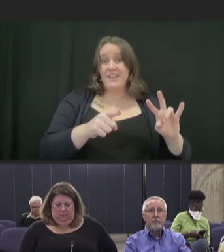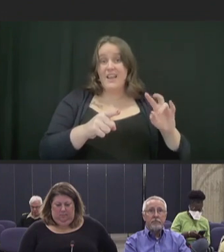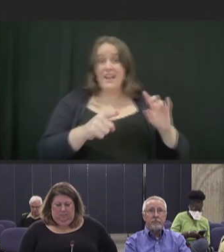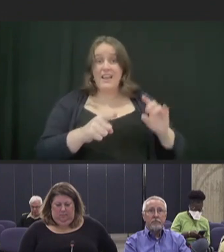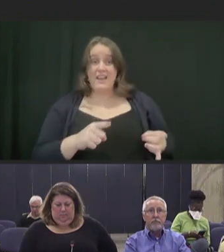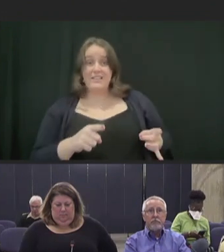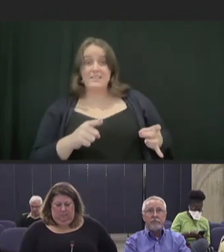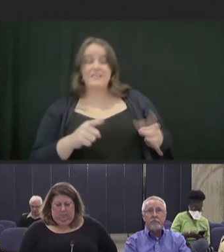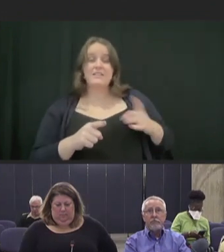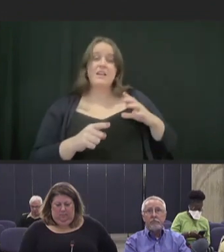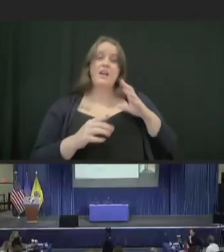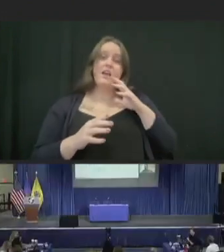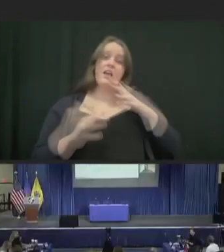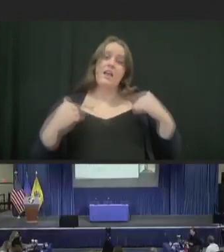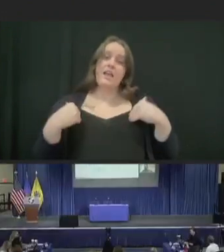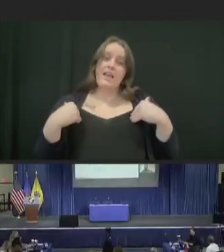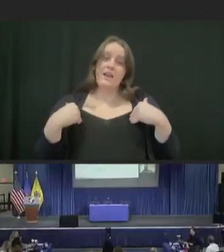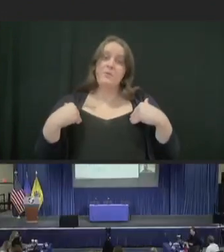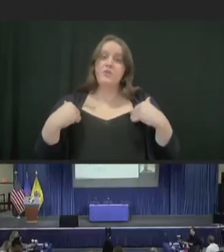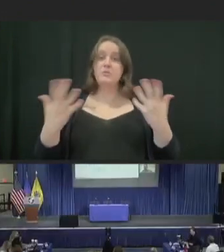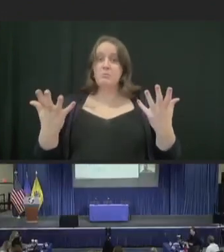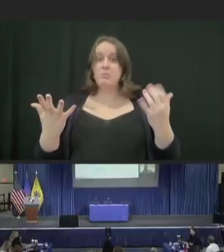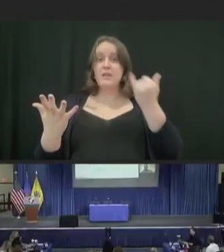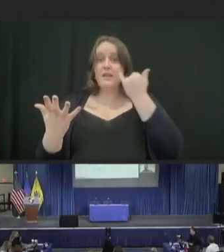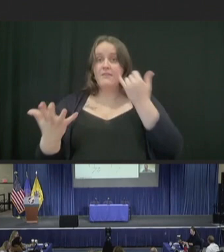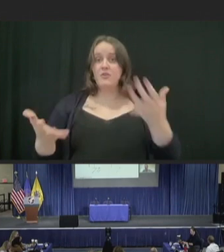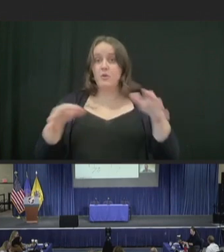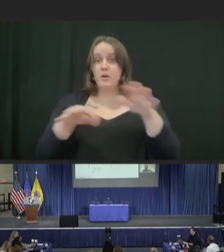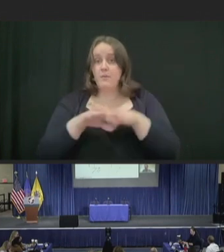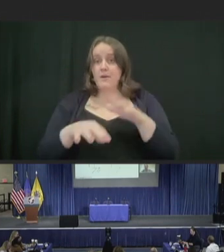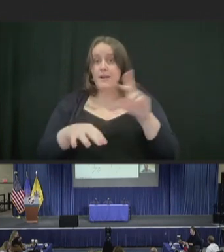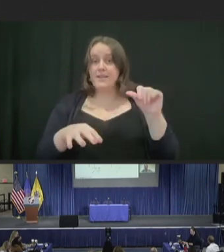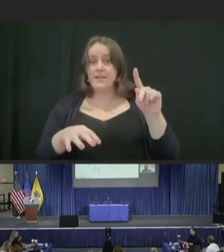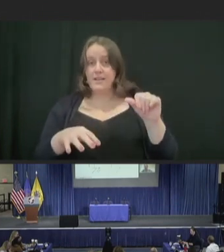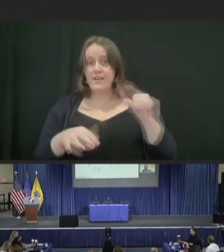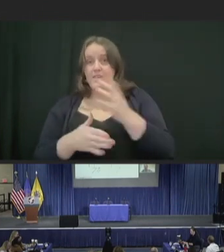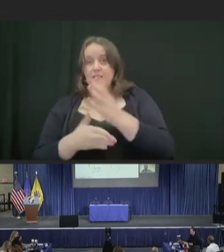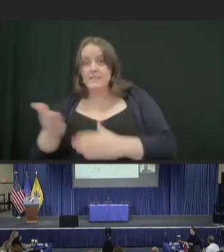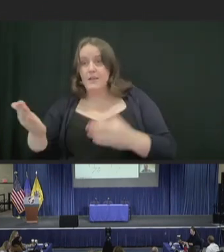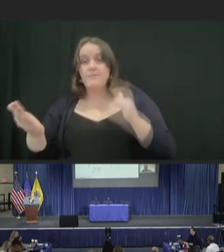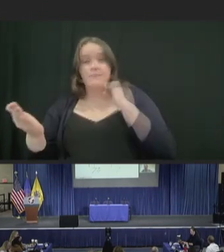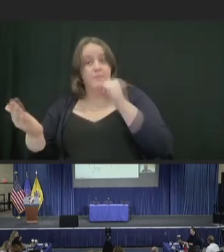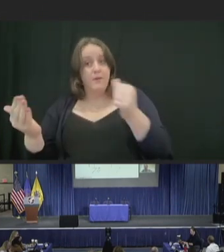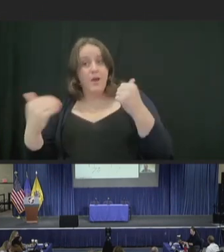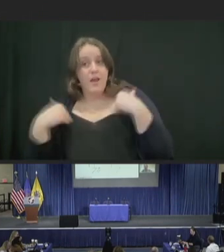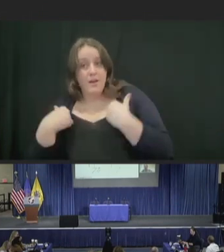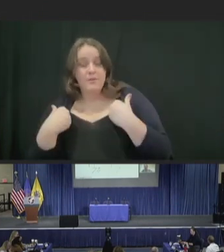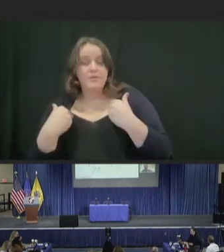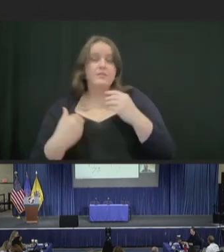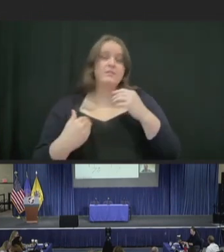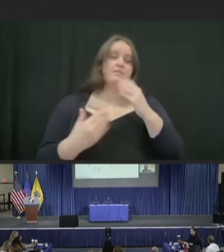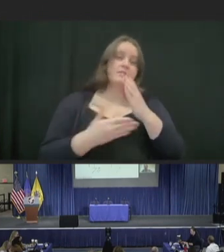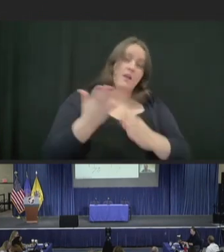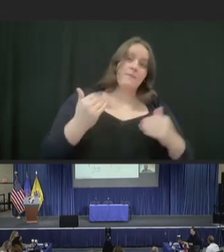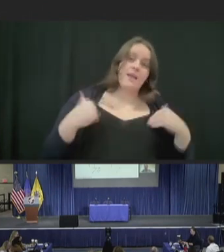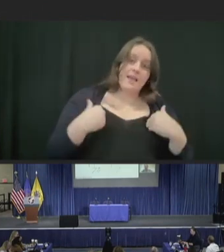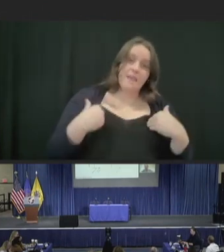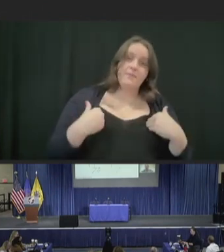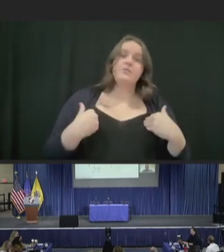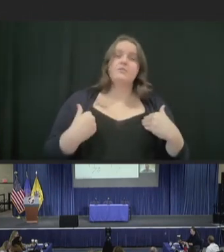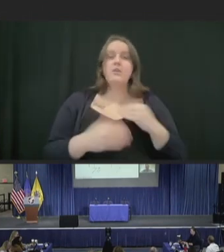were different animals, if you combine the data sets, we see BG18 class B cells were primed in all 8 animals.